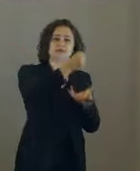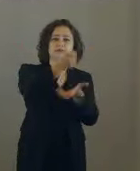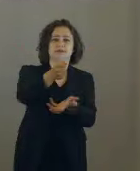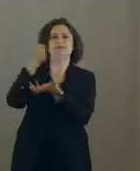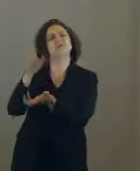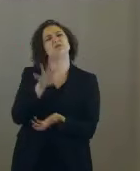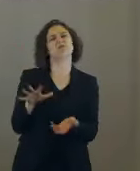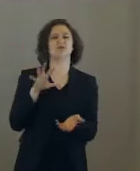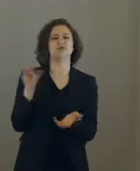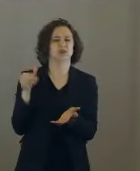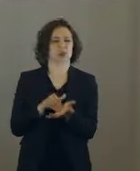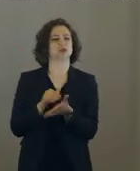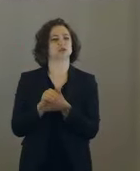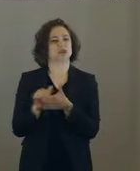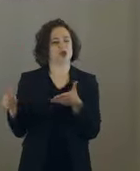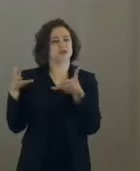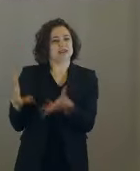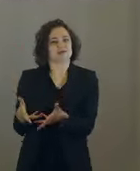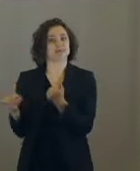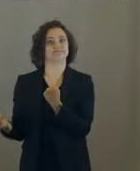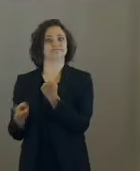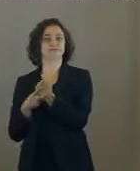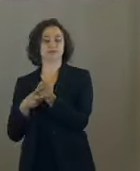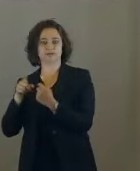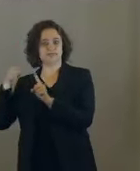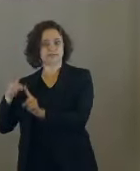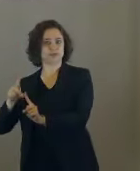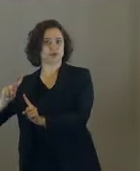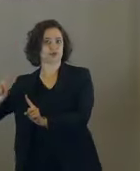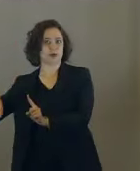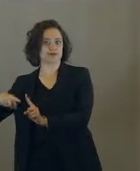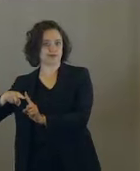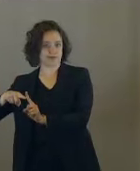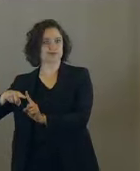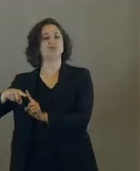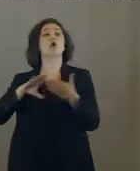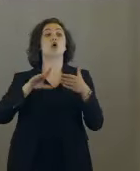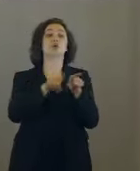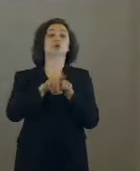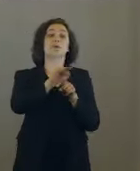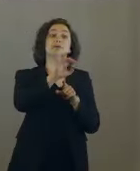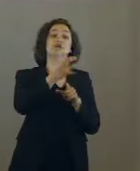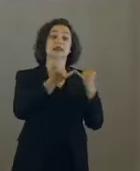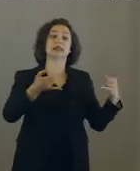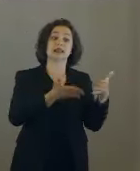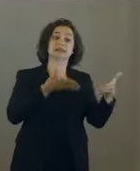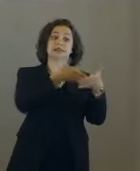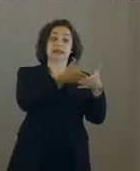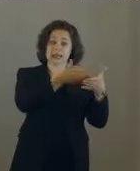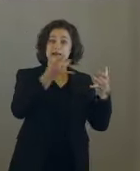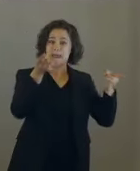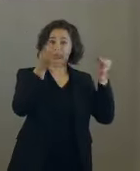$50,000 left, and that's reserved for Detroit. They're also active again in their Michigan Alliance Against Hate Crimes. There's been monthly